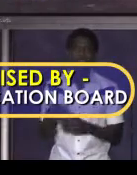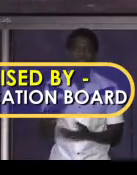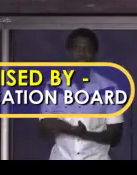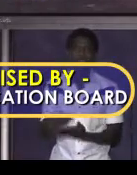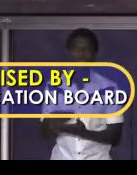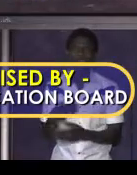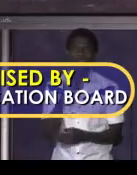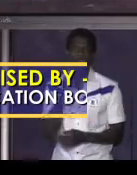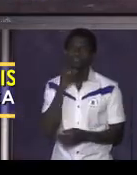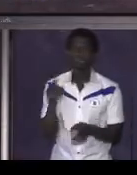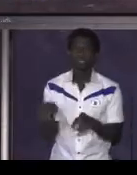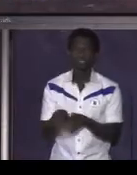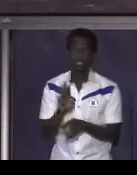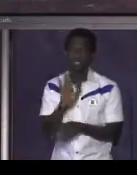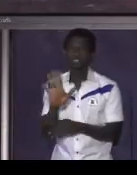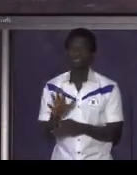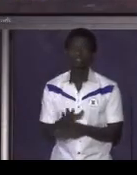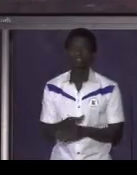your